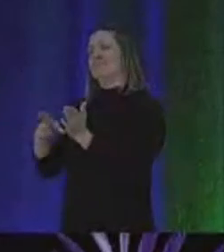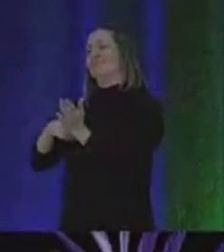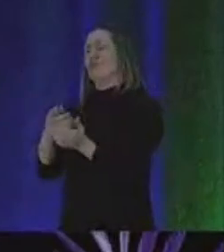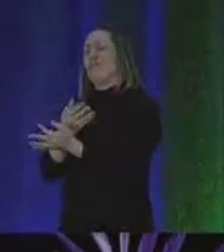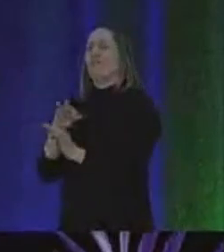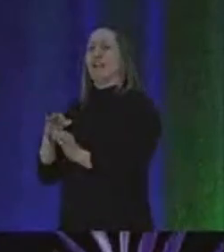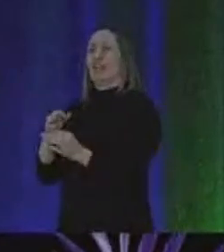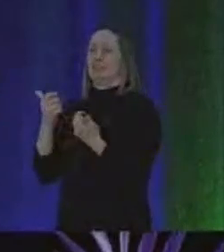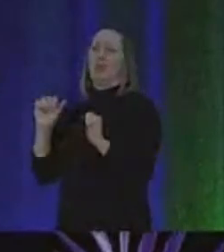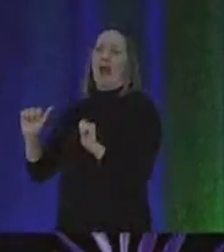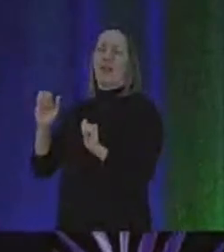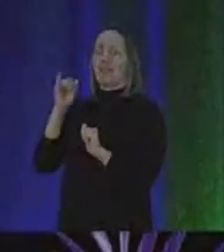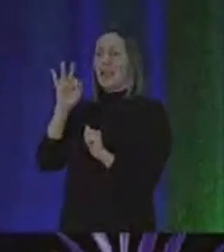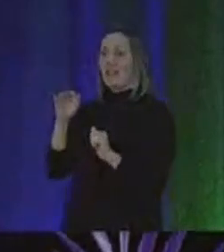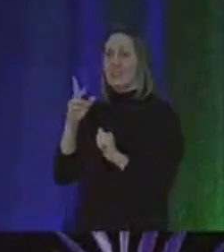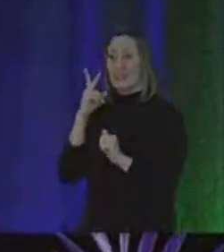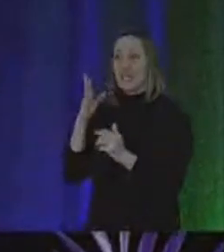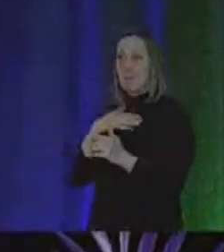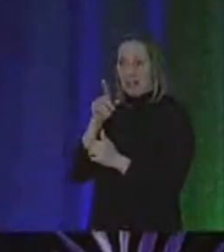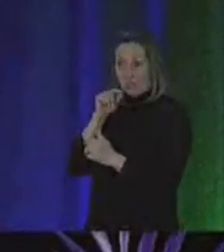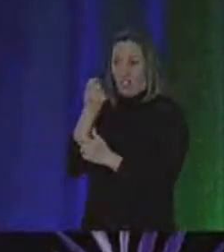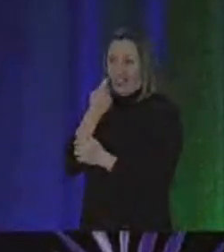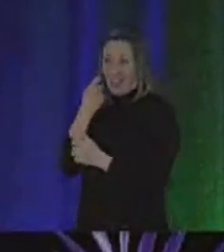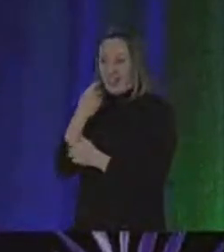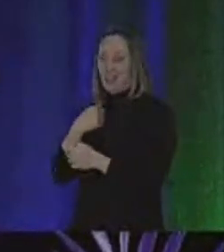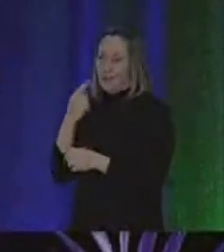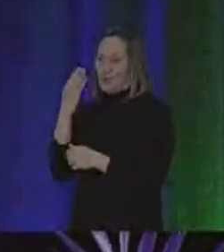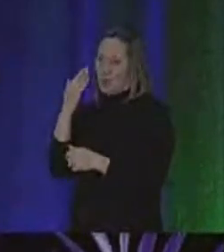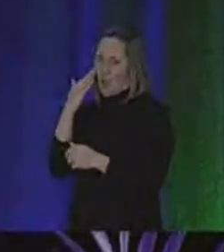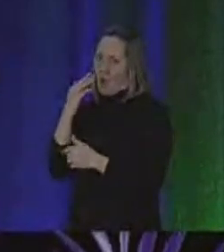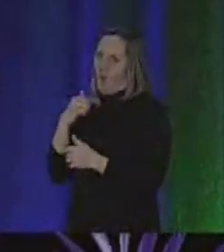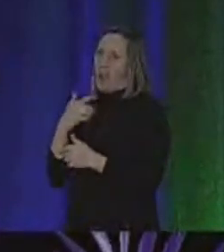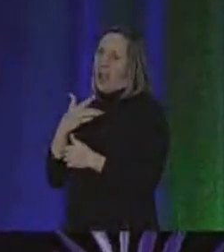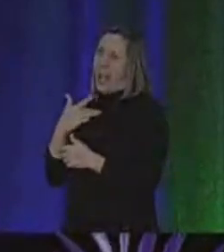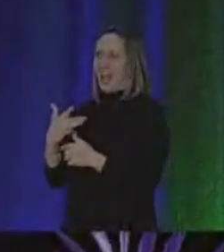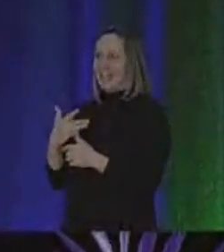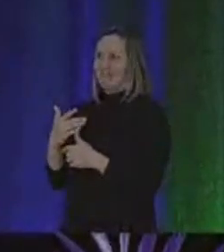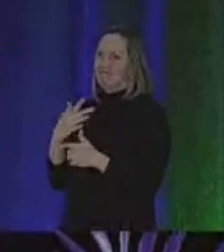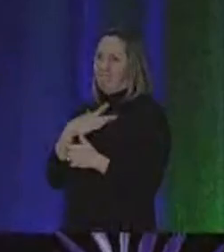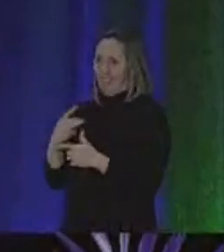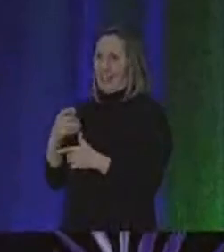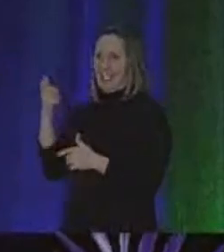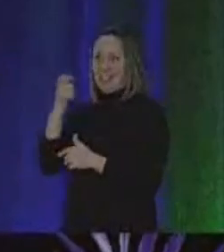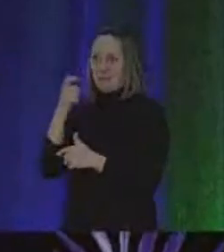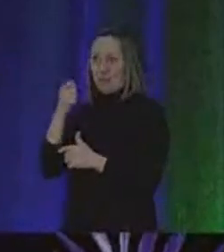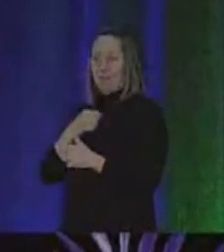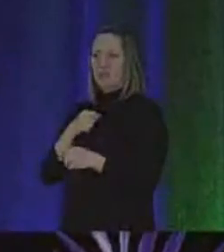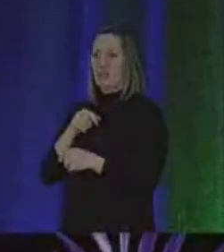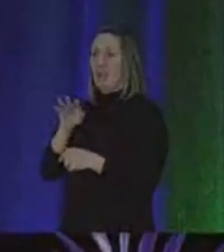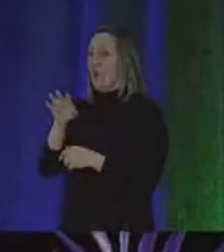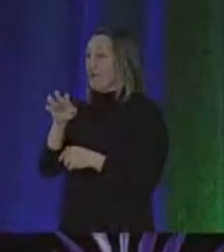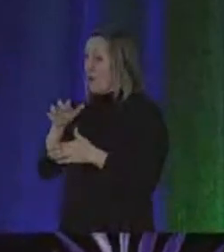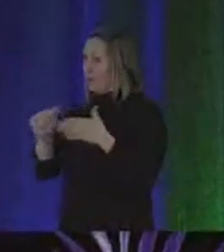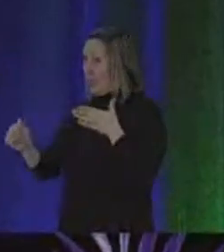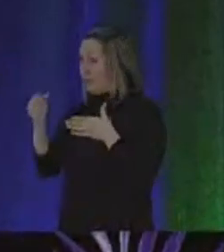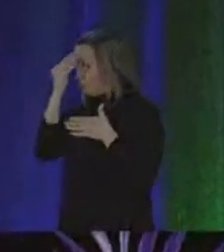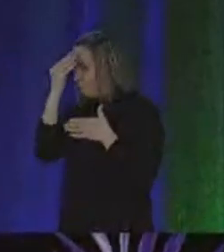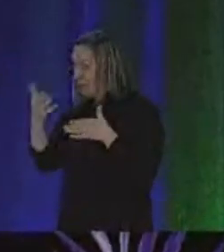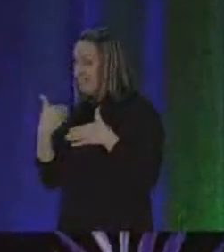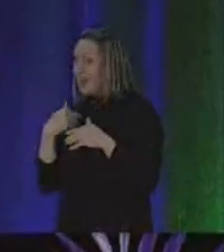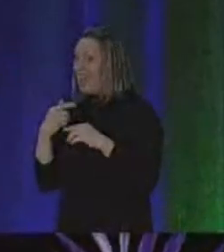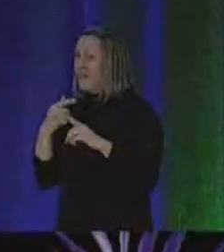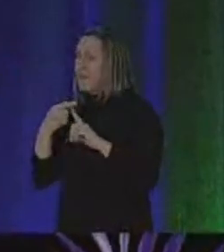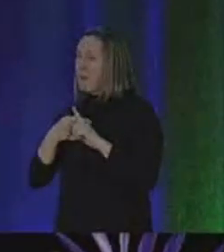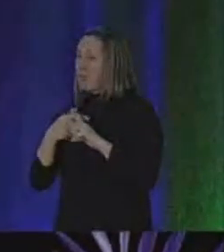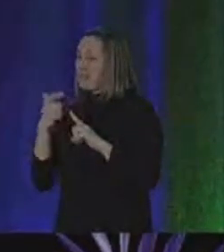trial. If you've seen my tweets lately, you know I'm a sucker for subscriptions. $400, in case you haven't seen it, that I have on monthly